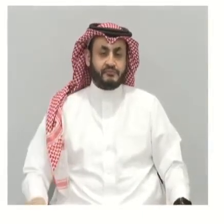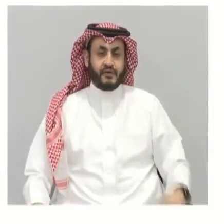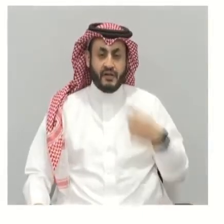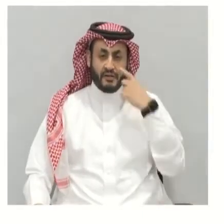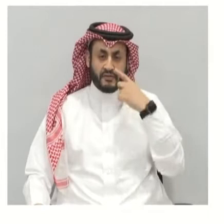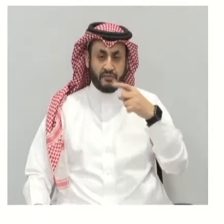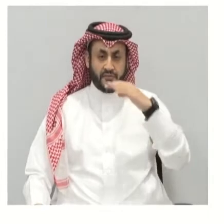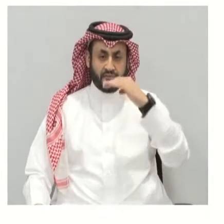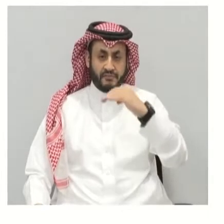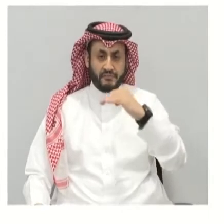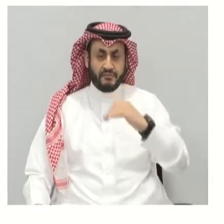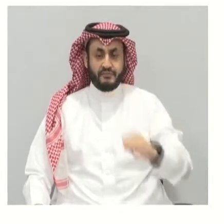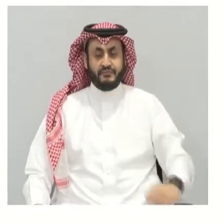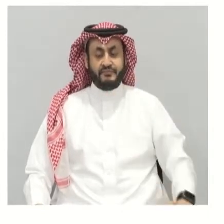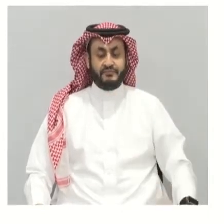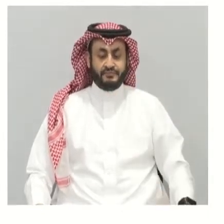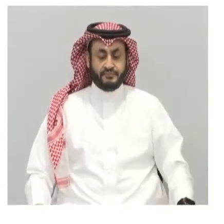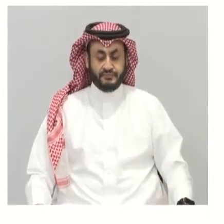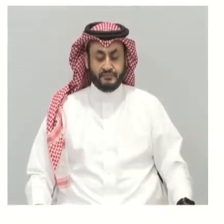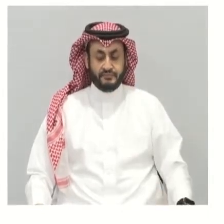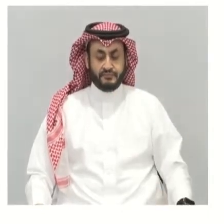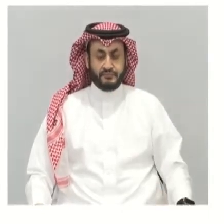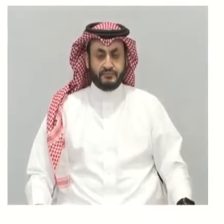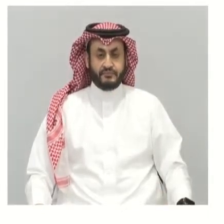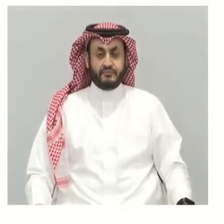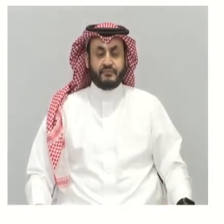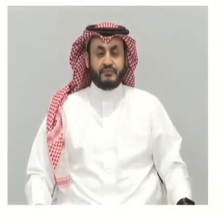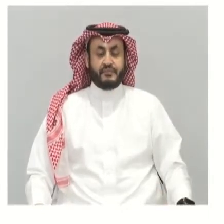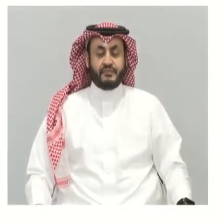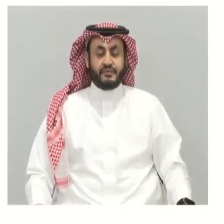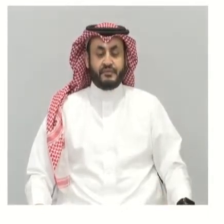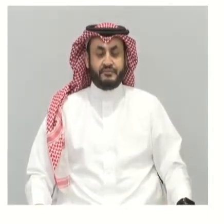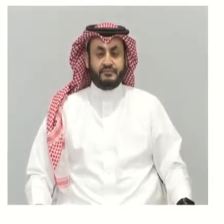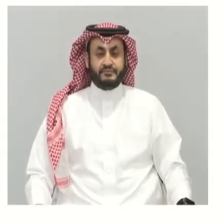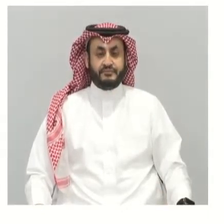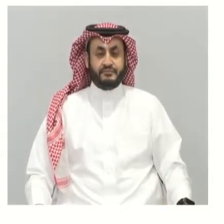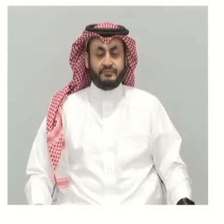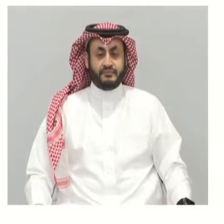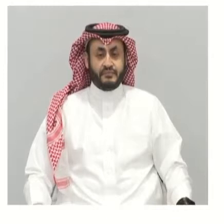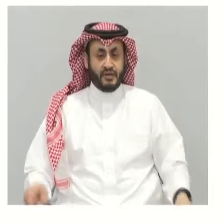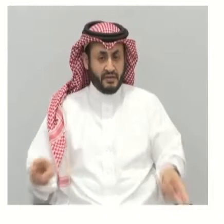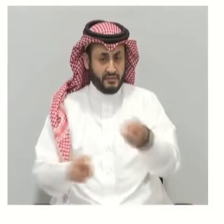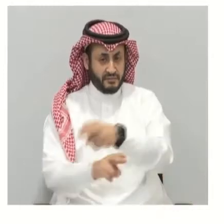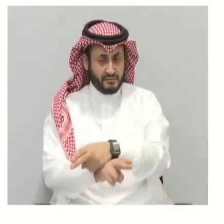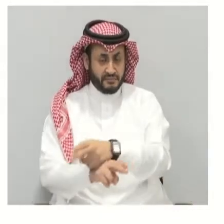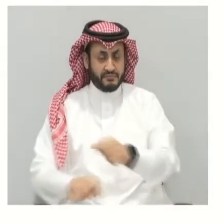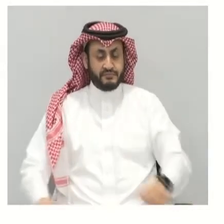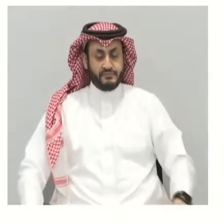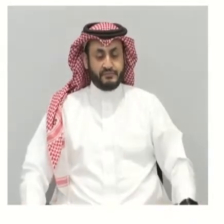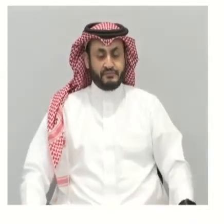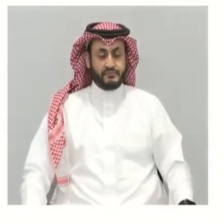Hanan usually practices English with her friends. We changed almost every day